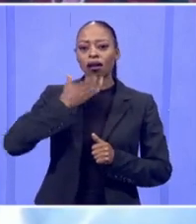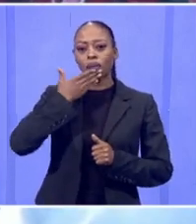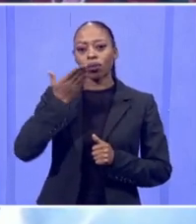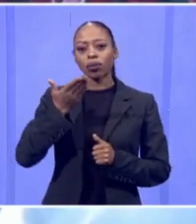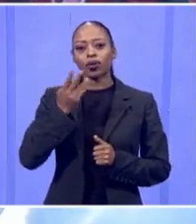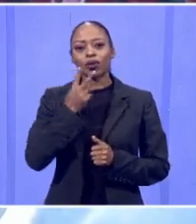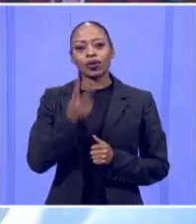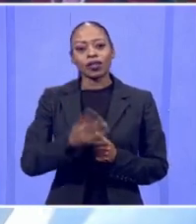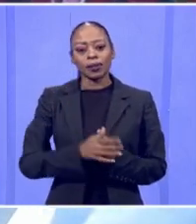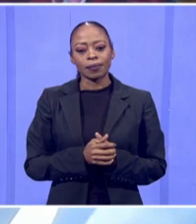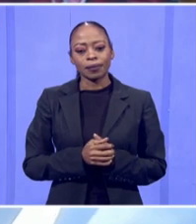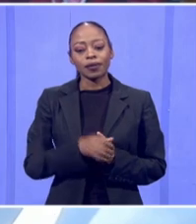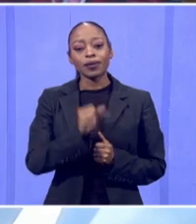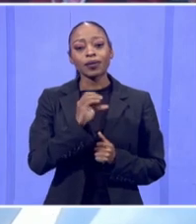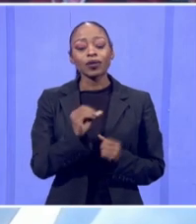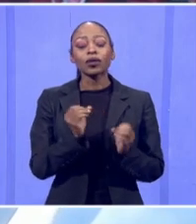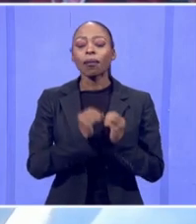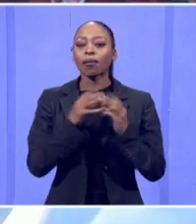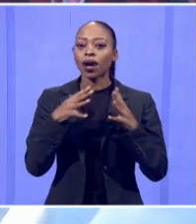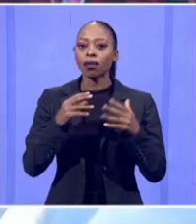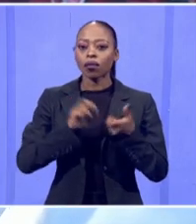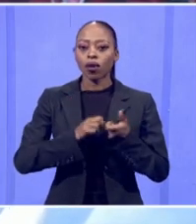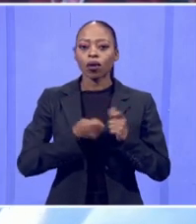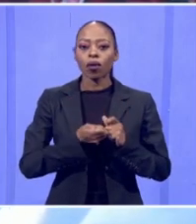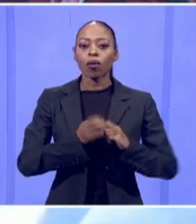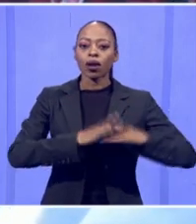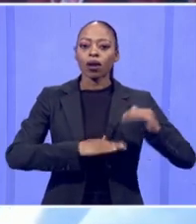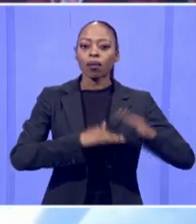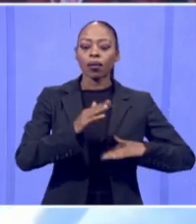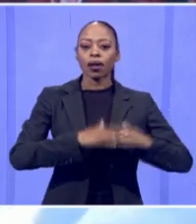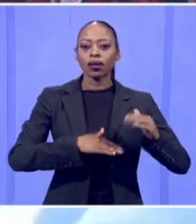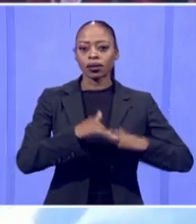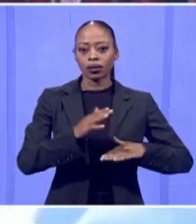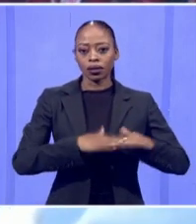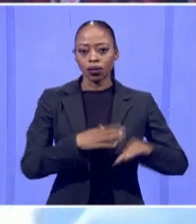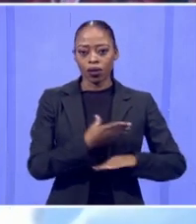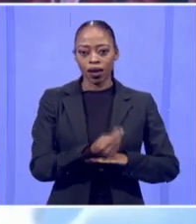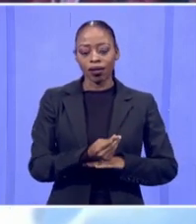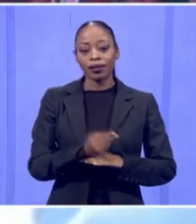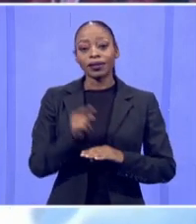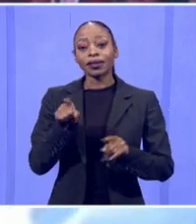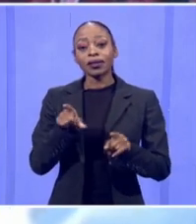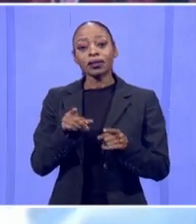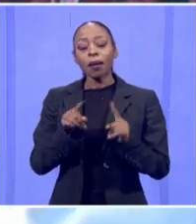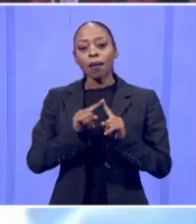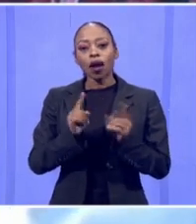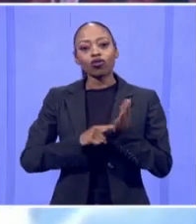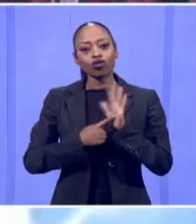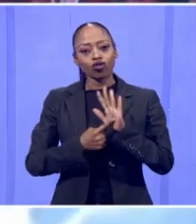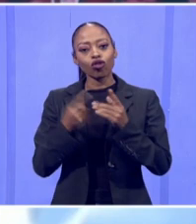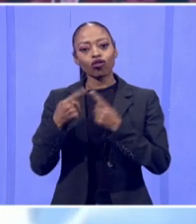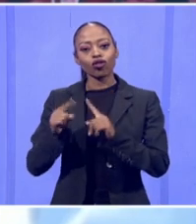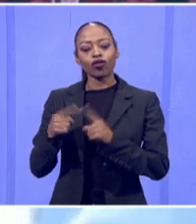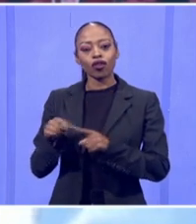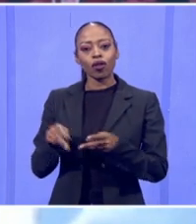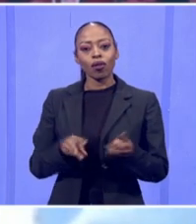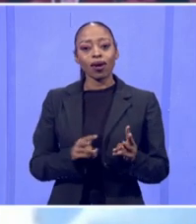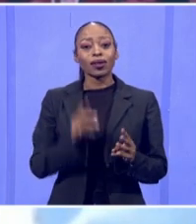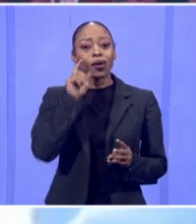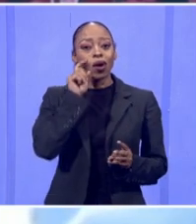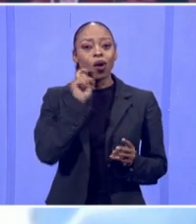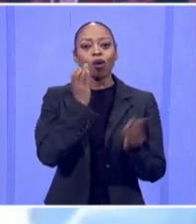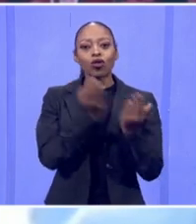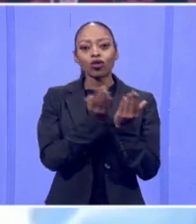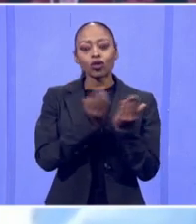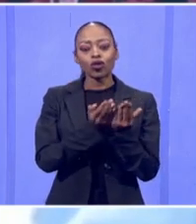playing area. So we have a major problem with infrastructure. It manifests itself in different ways. It's old schools that were built by